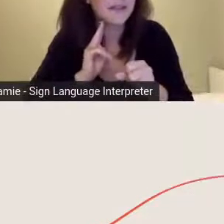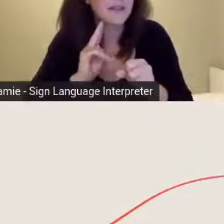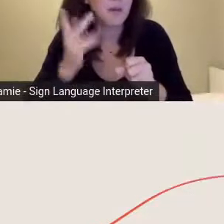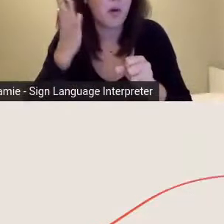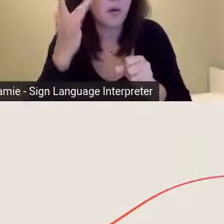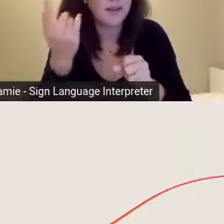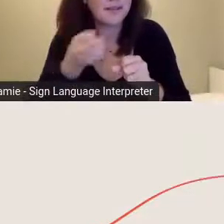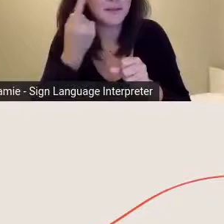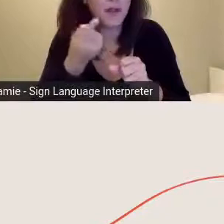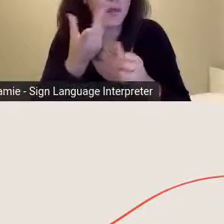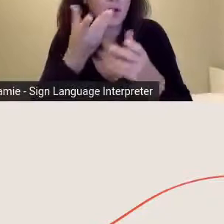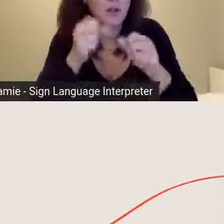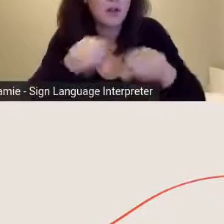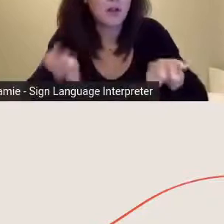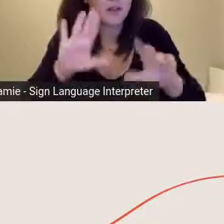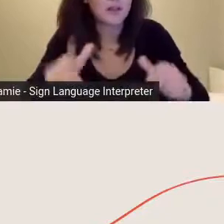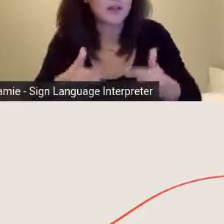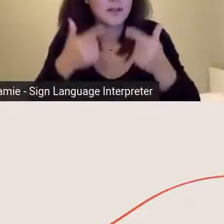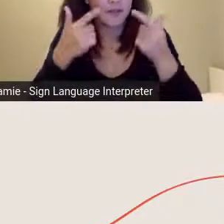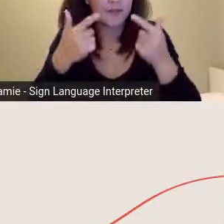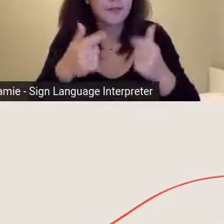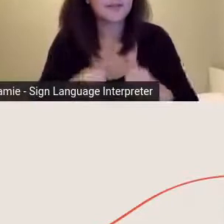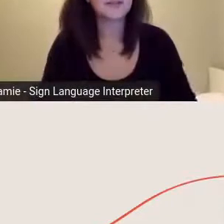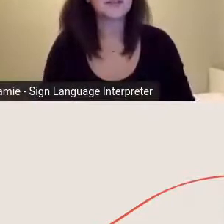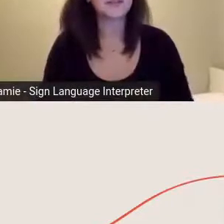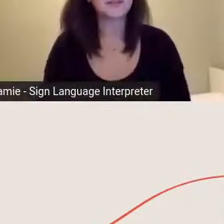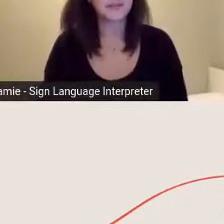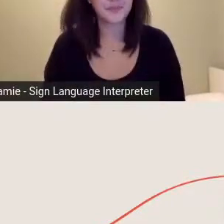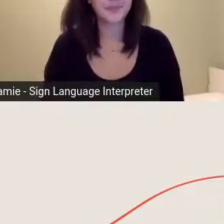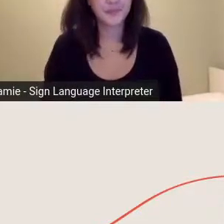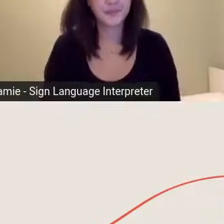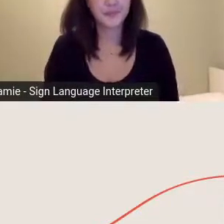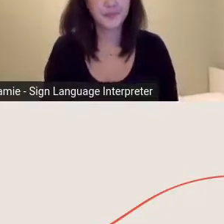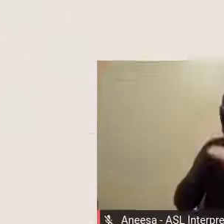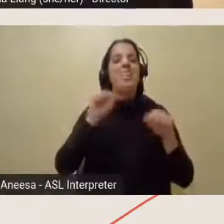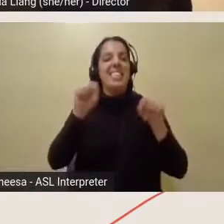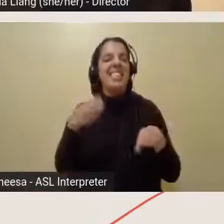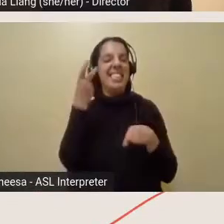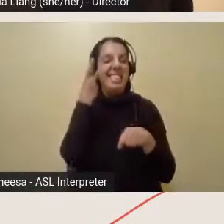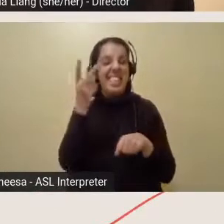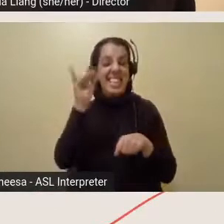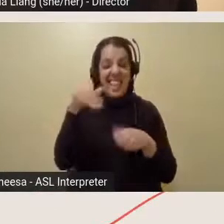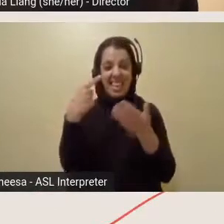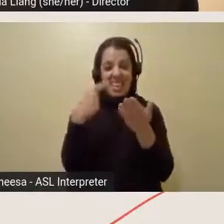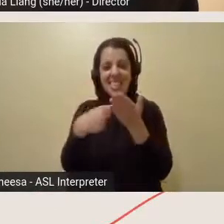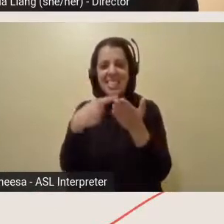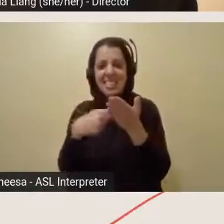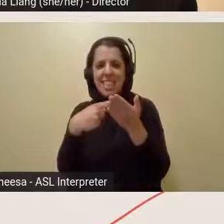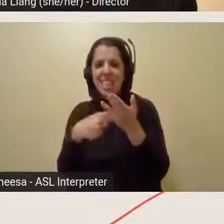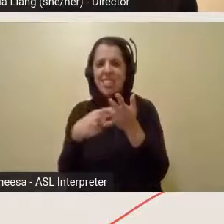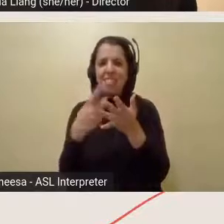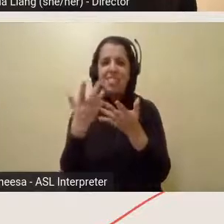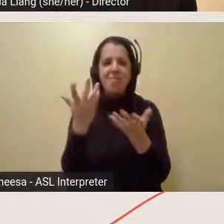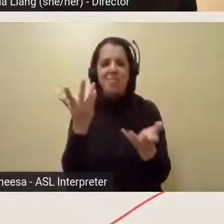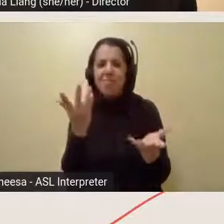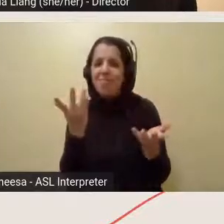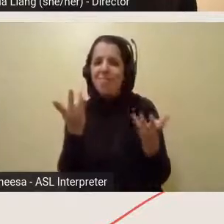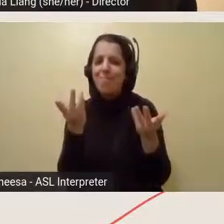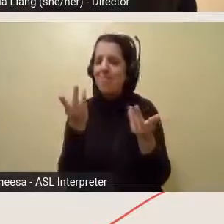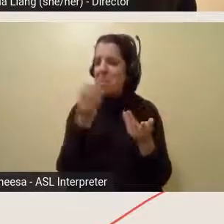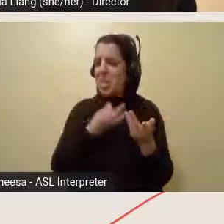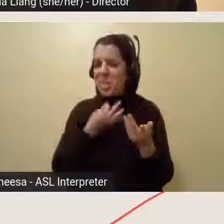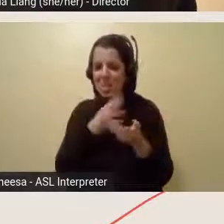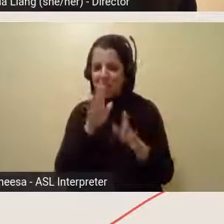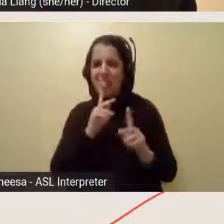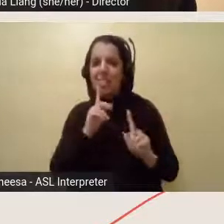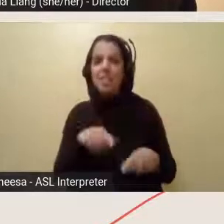right? And so I wonder, have you seen that kind of discussion being taken up among people? I do know on small levels, there